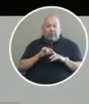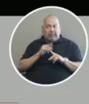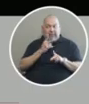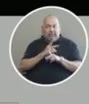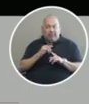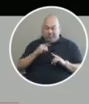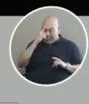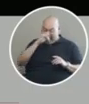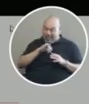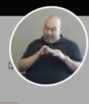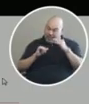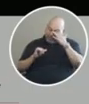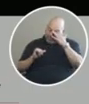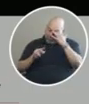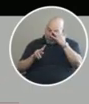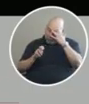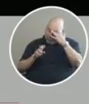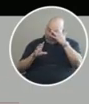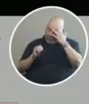in mind that